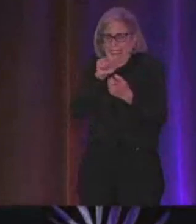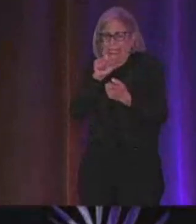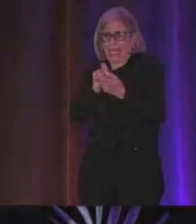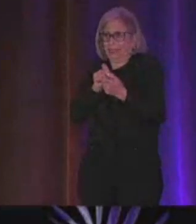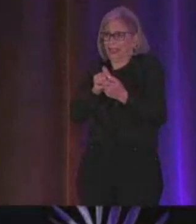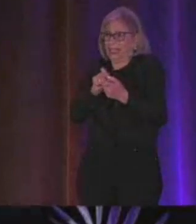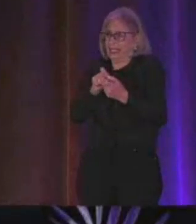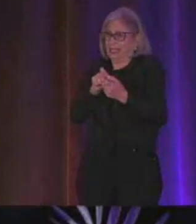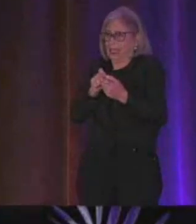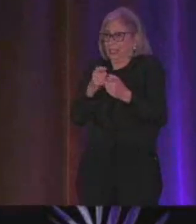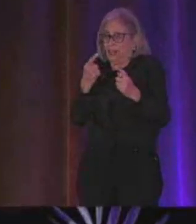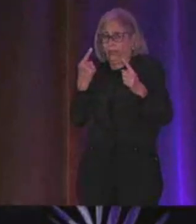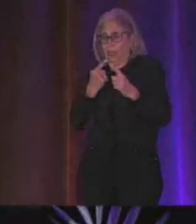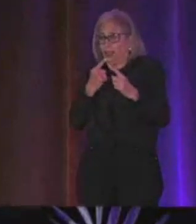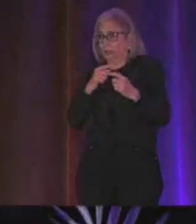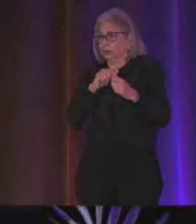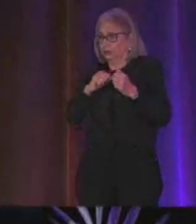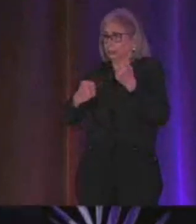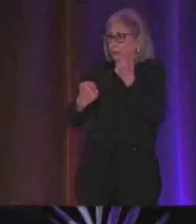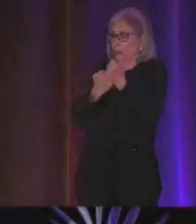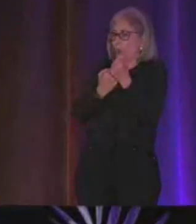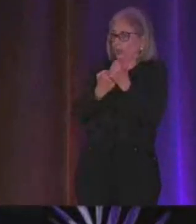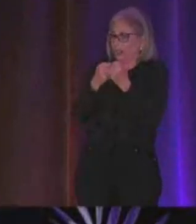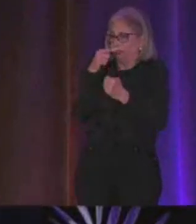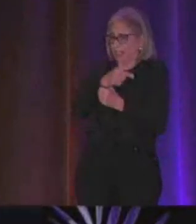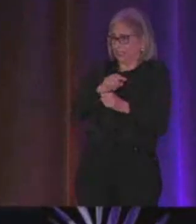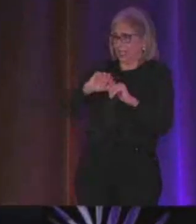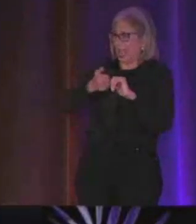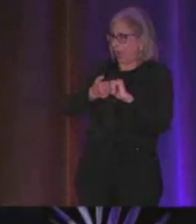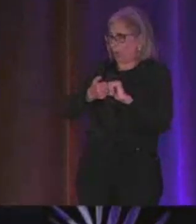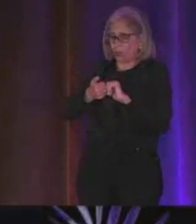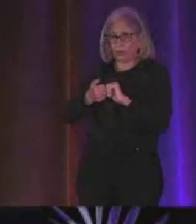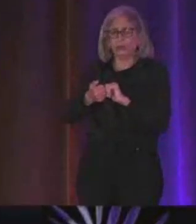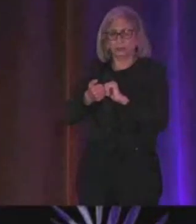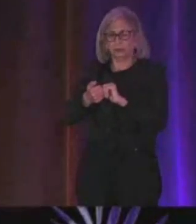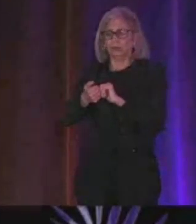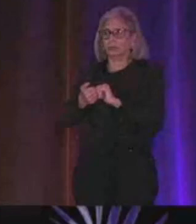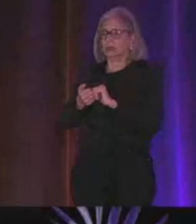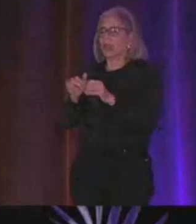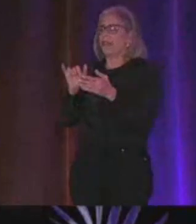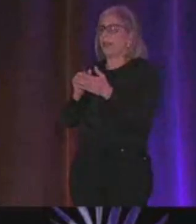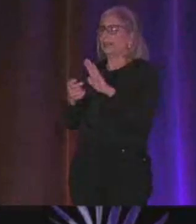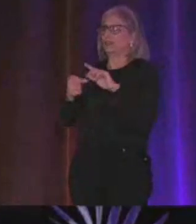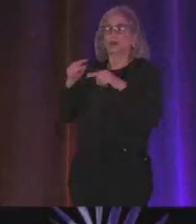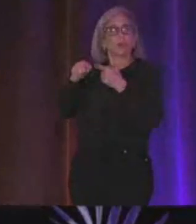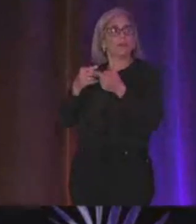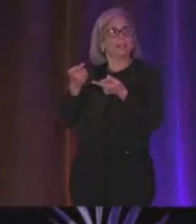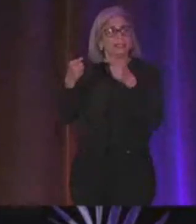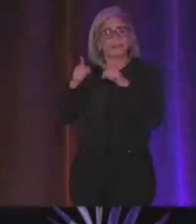the underlying building blocks behind these algorithms? And that's where neural network comes into the picture.